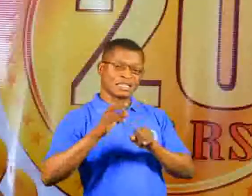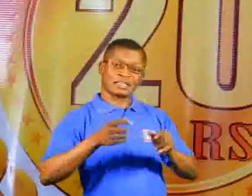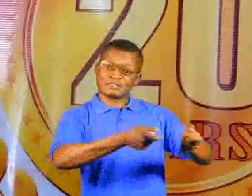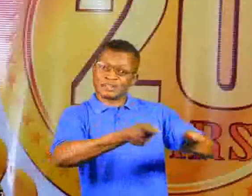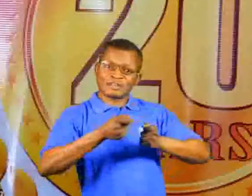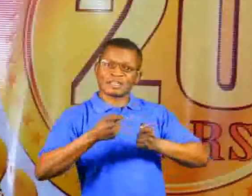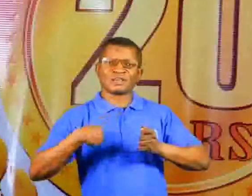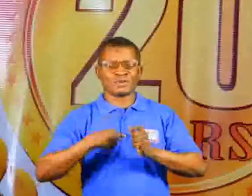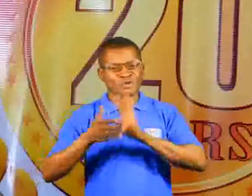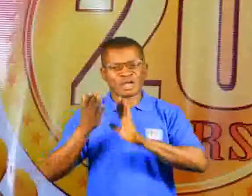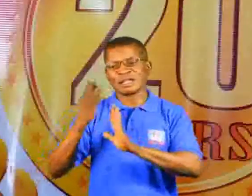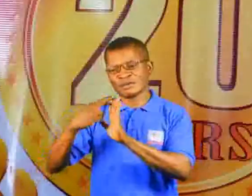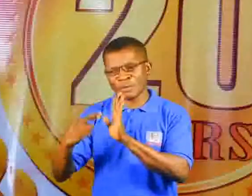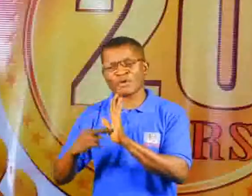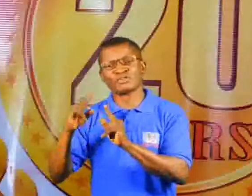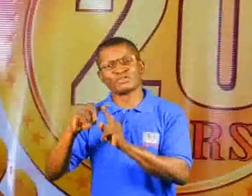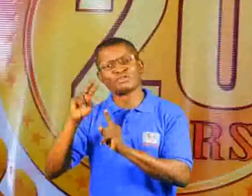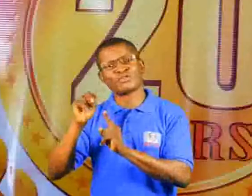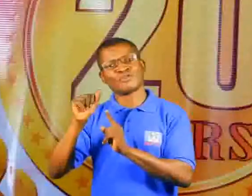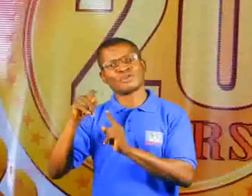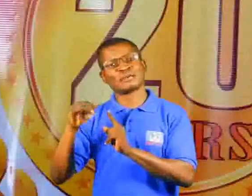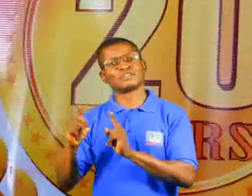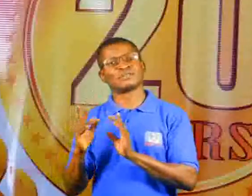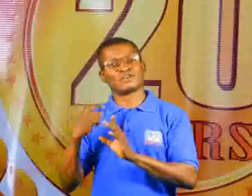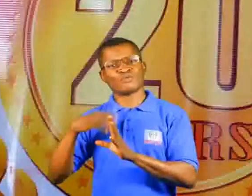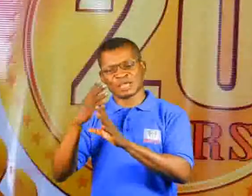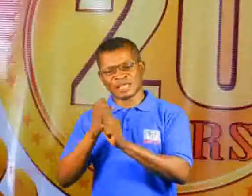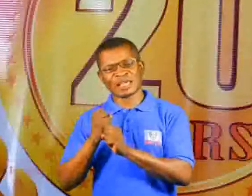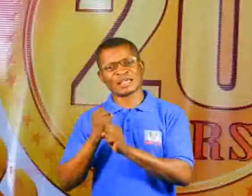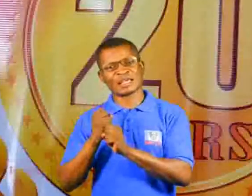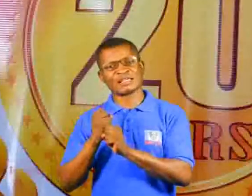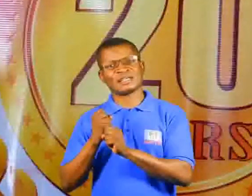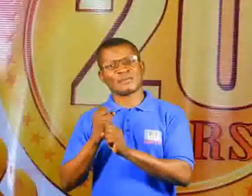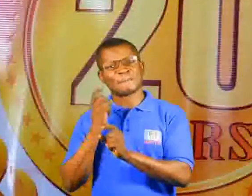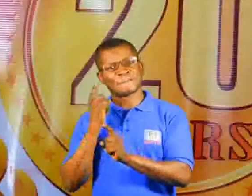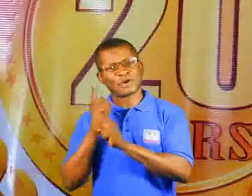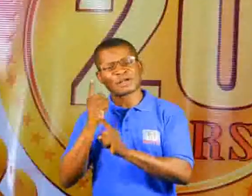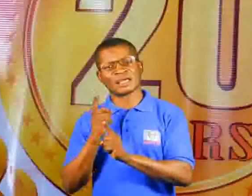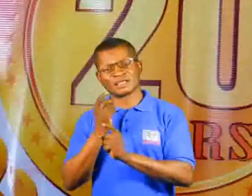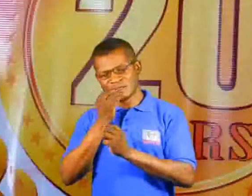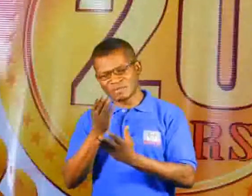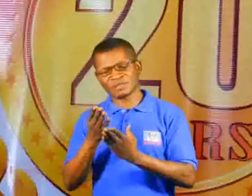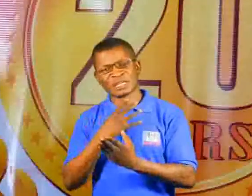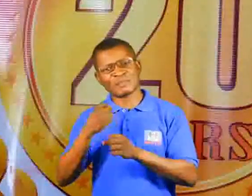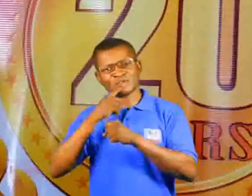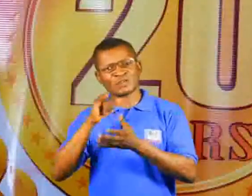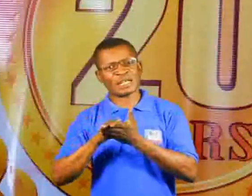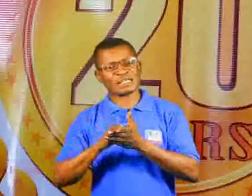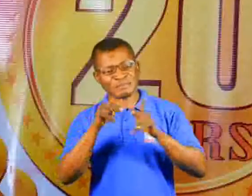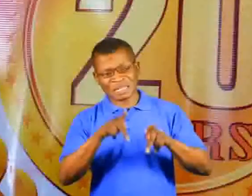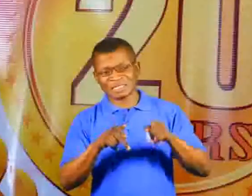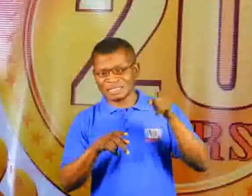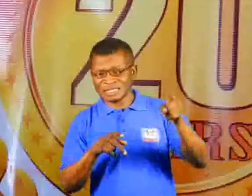trafficking, we report to NAPTIP. We make sure we get the right information. We don't get half information, and we make sure that the